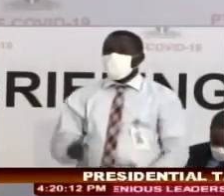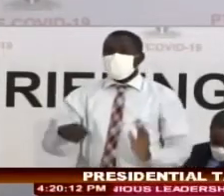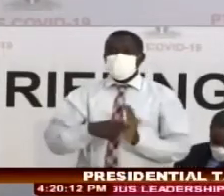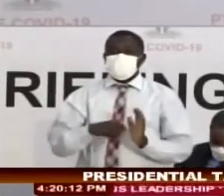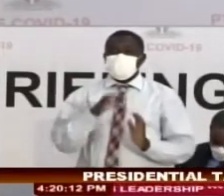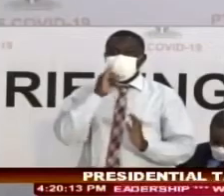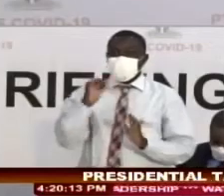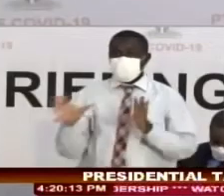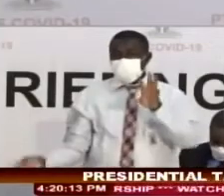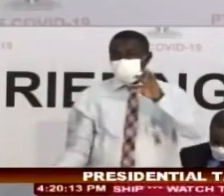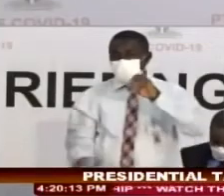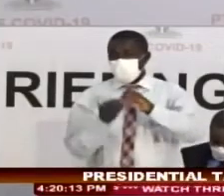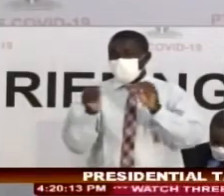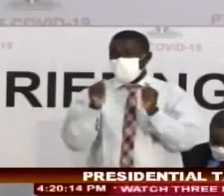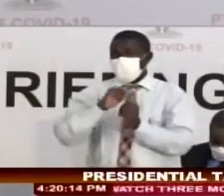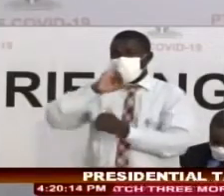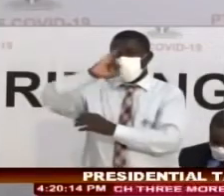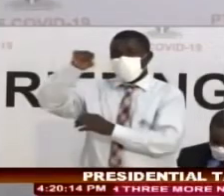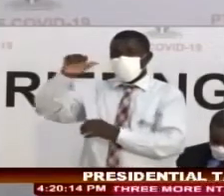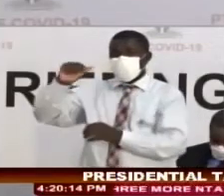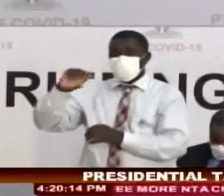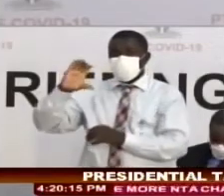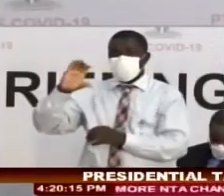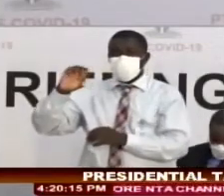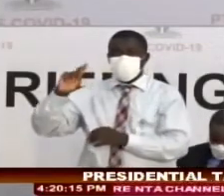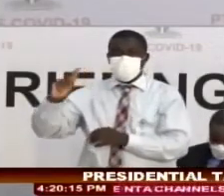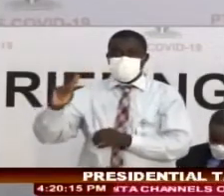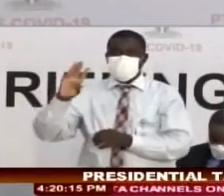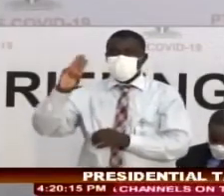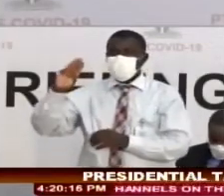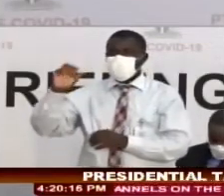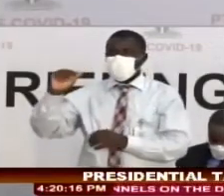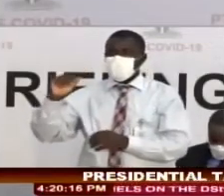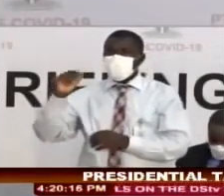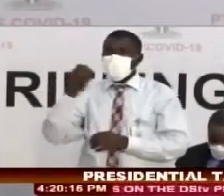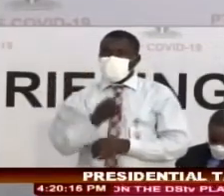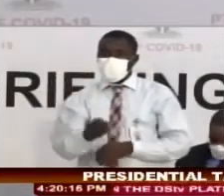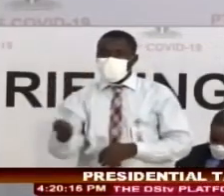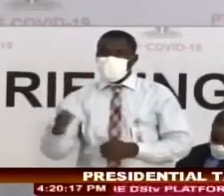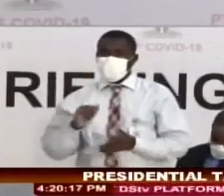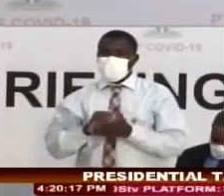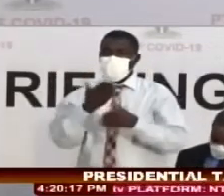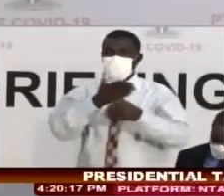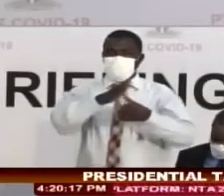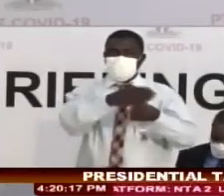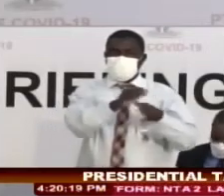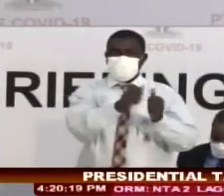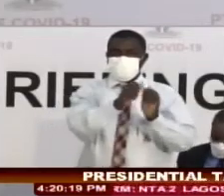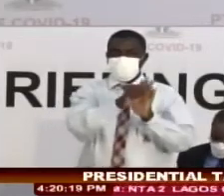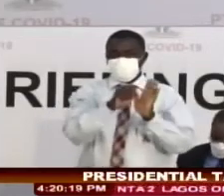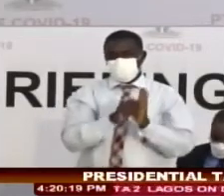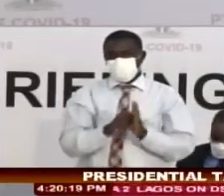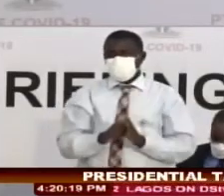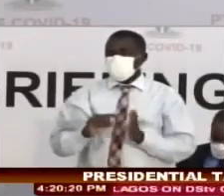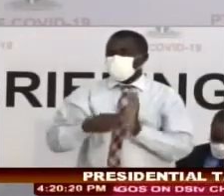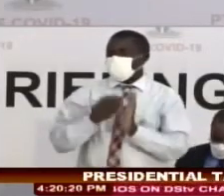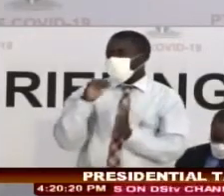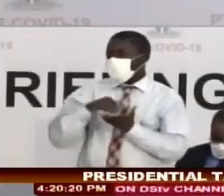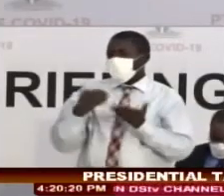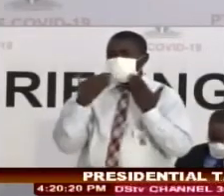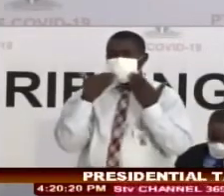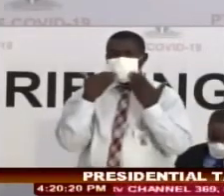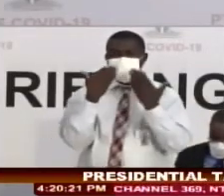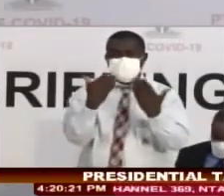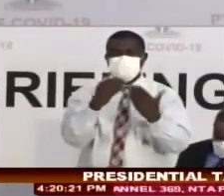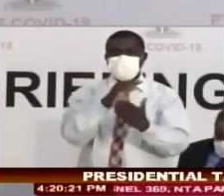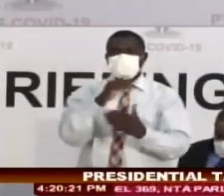and materials already shared to the states. Let me once again thank the media for the tremendous